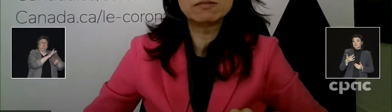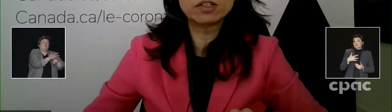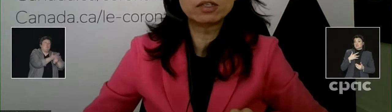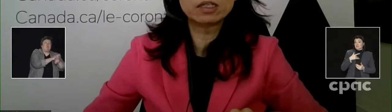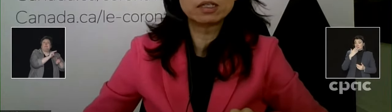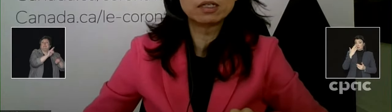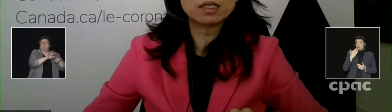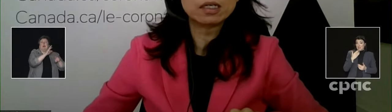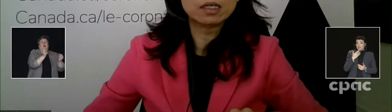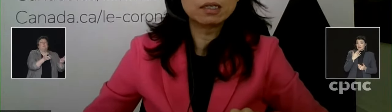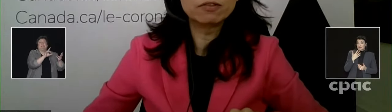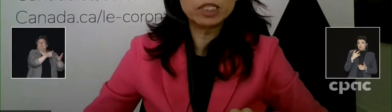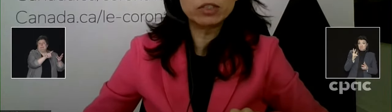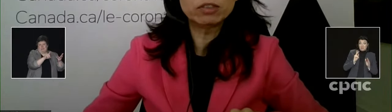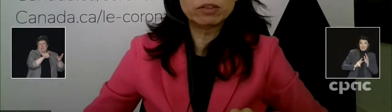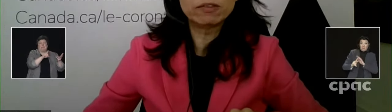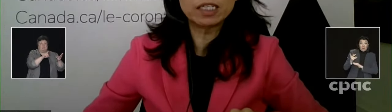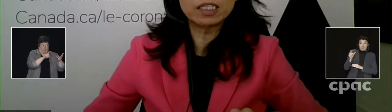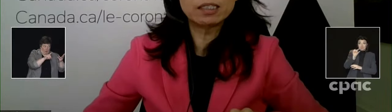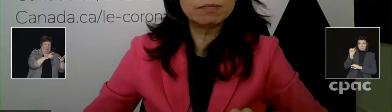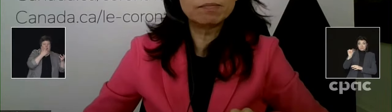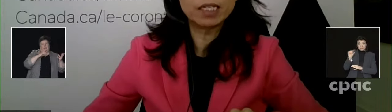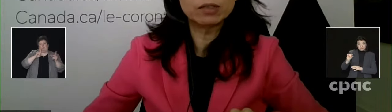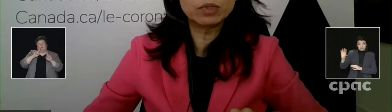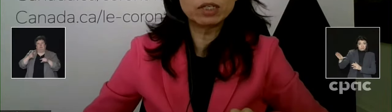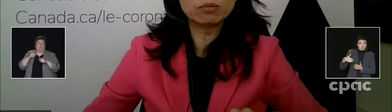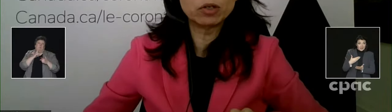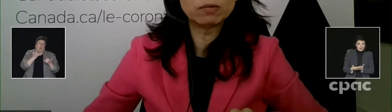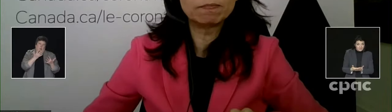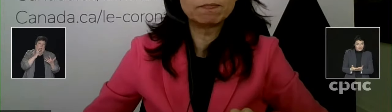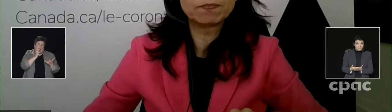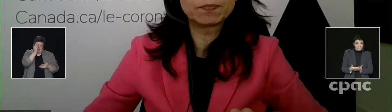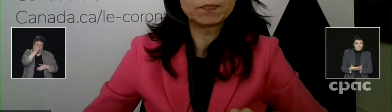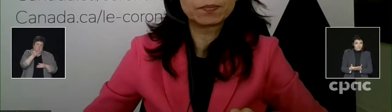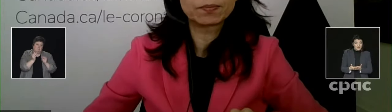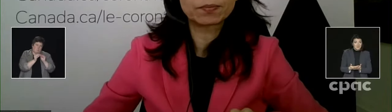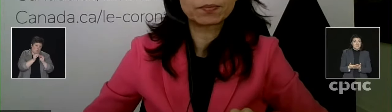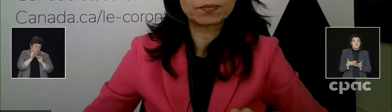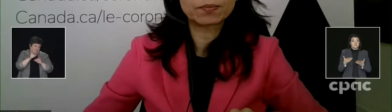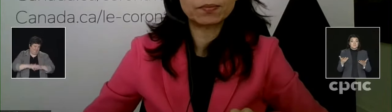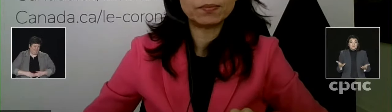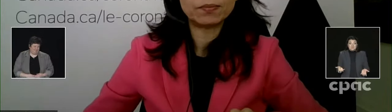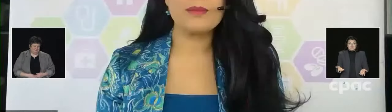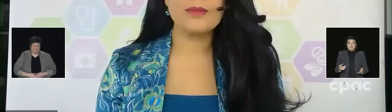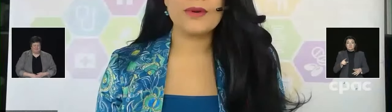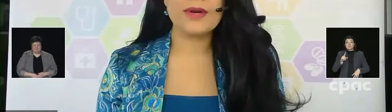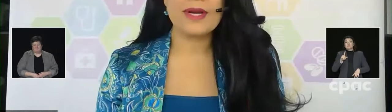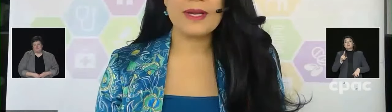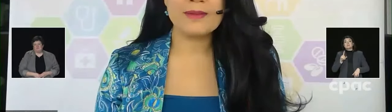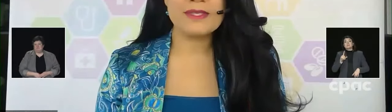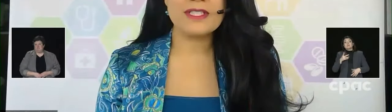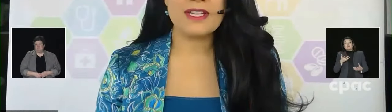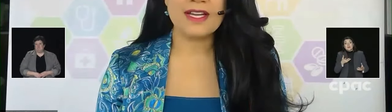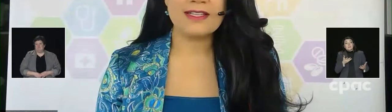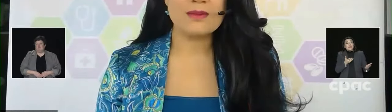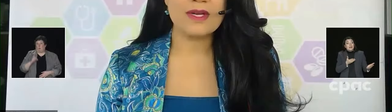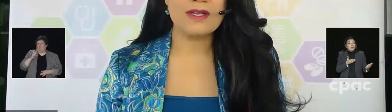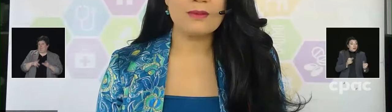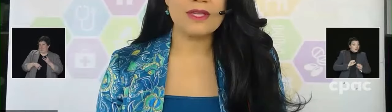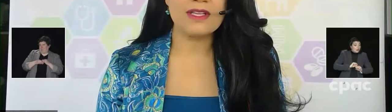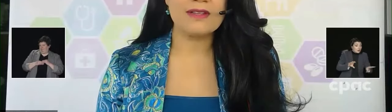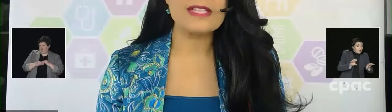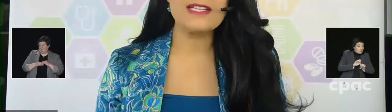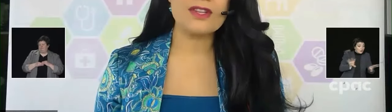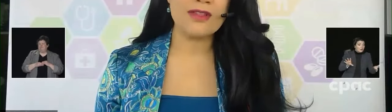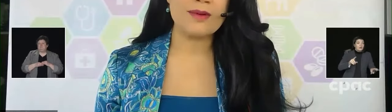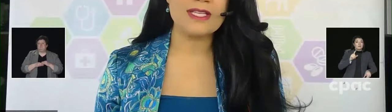there'll be further information provided as we know more. And perhaps to add to that as well, when